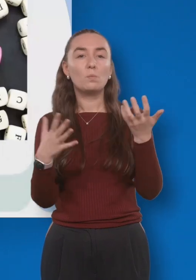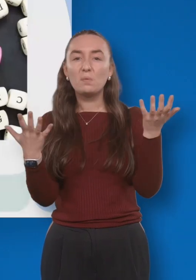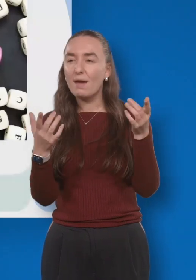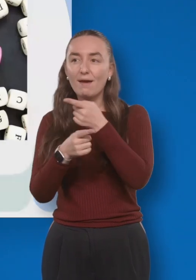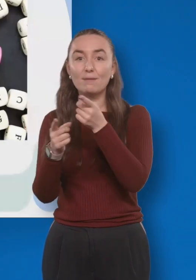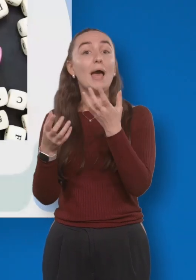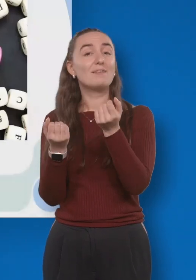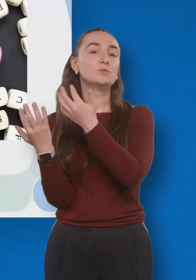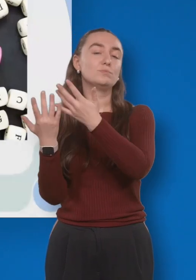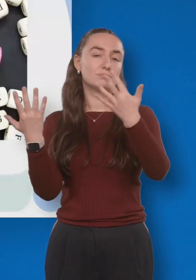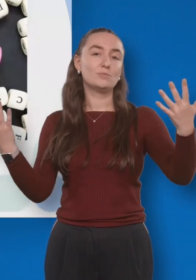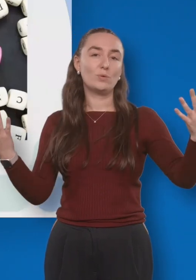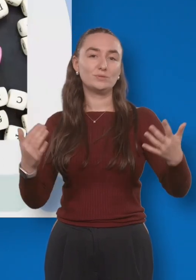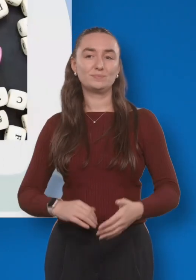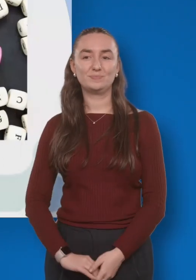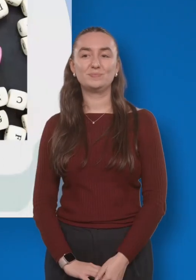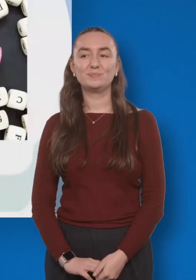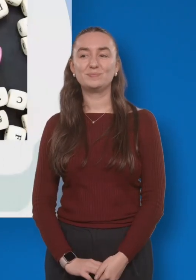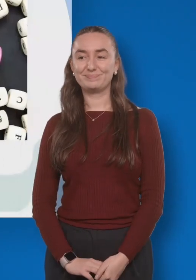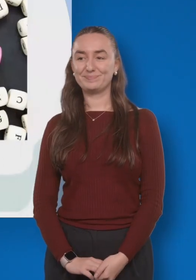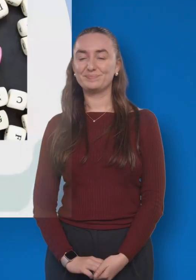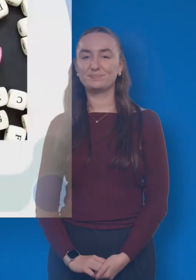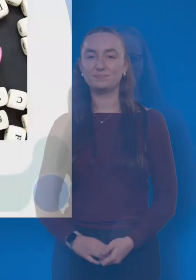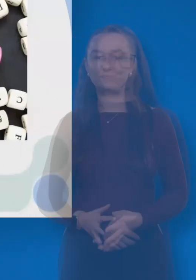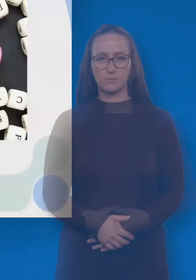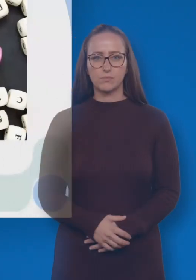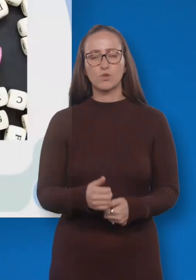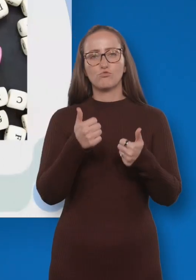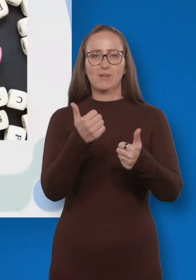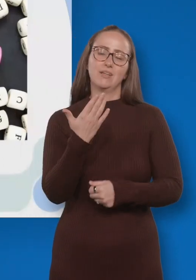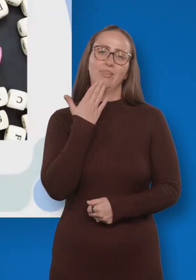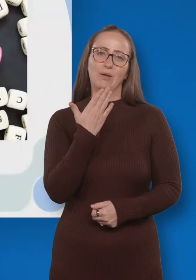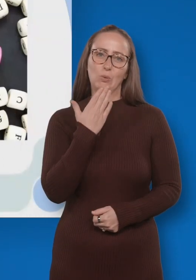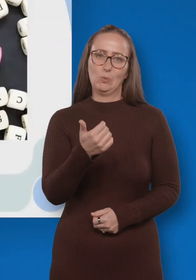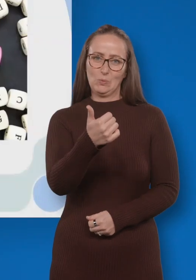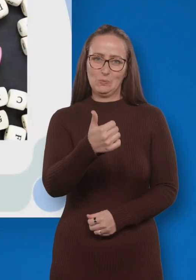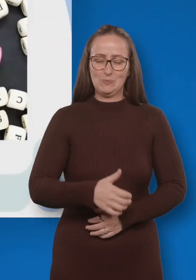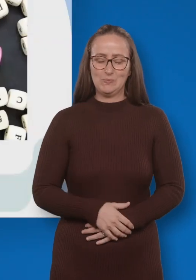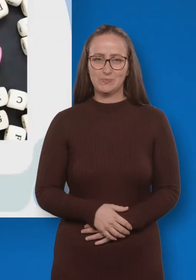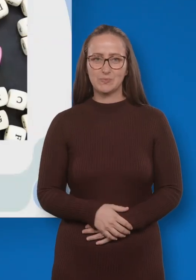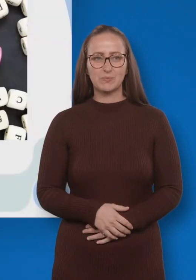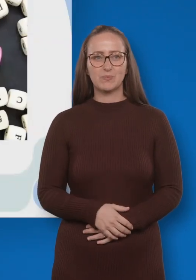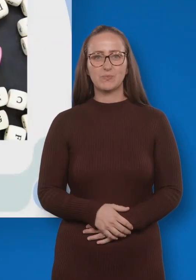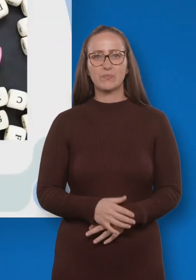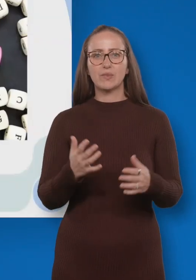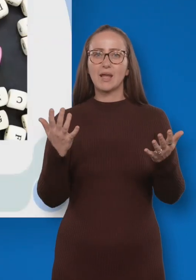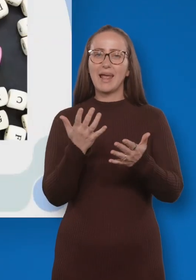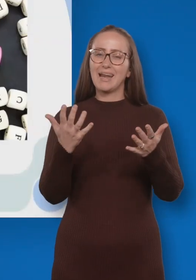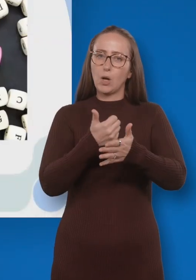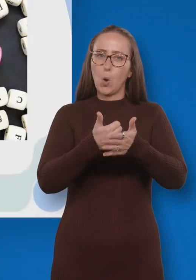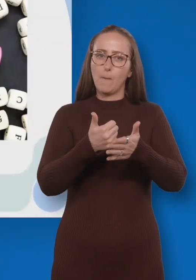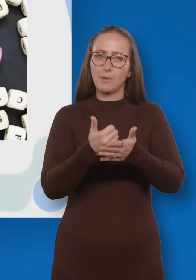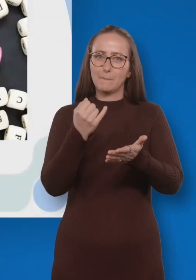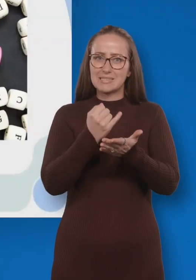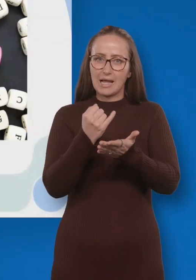you are, but there's quite a lot out there actually. Great, thank you. Any common mistakes or weaknesses